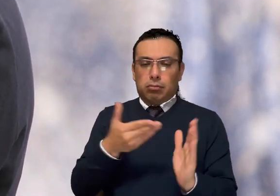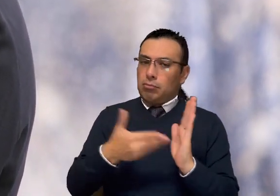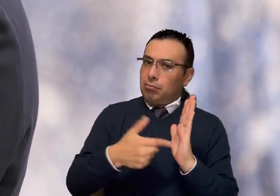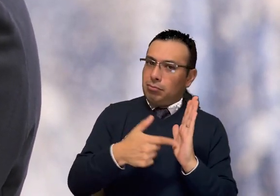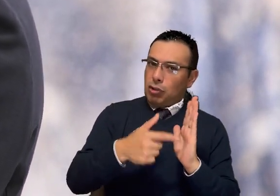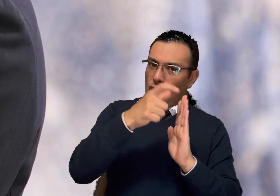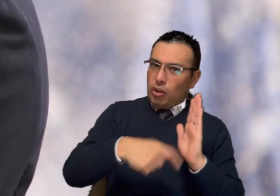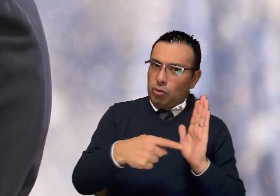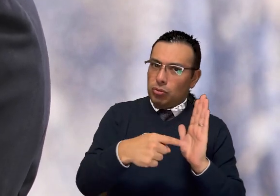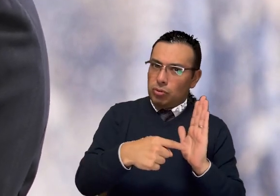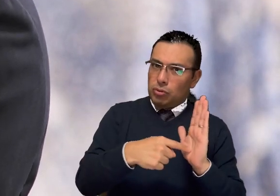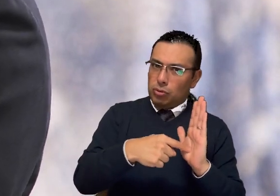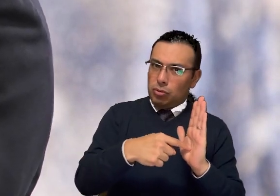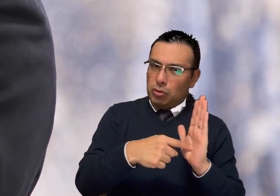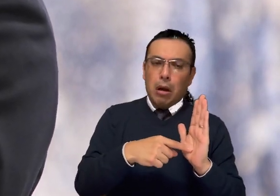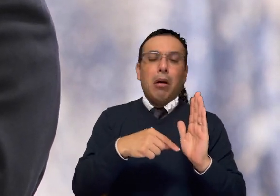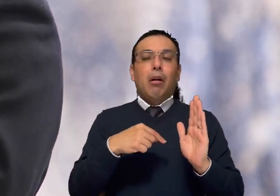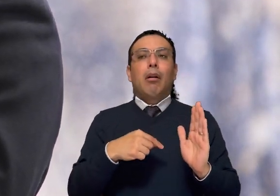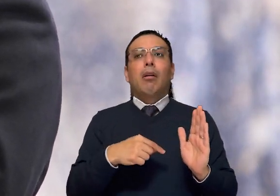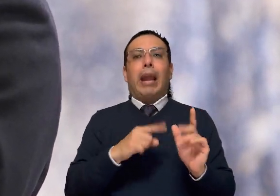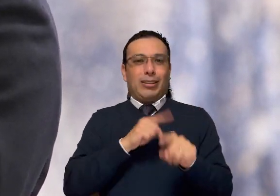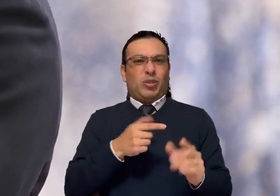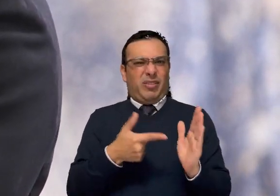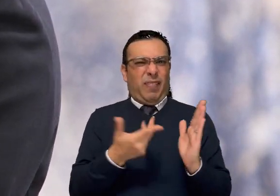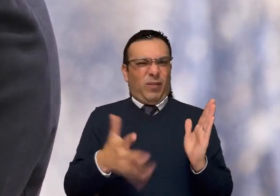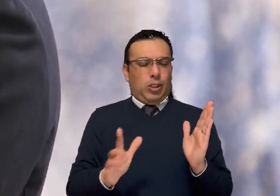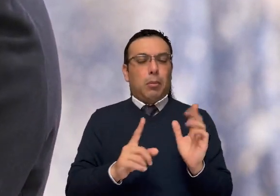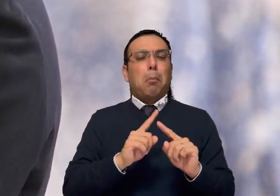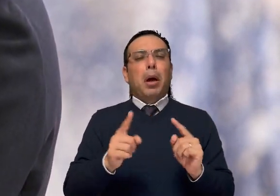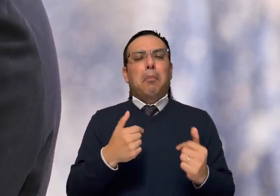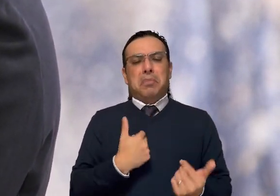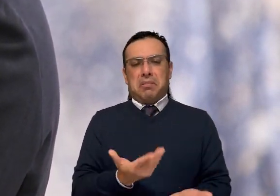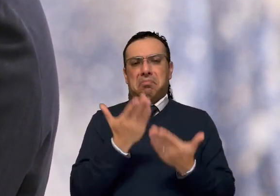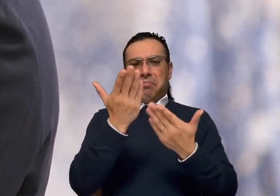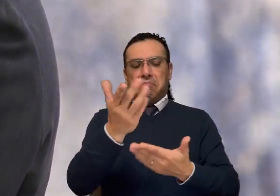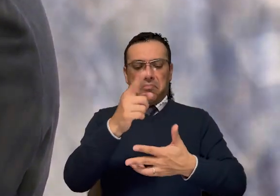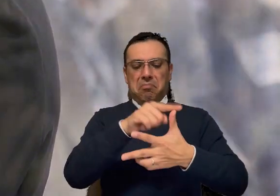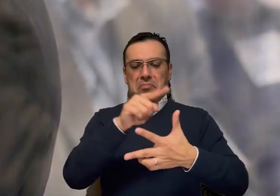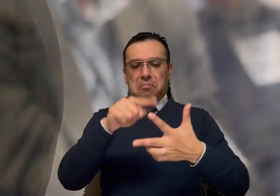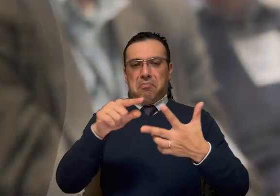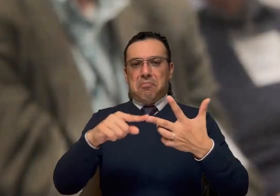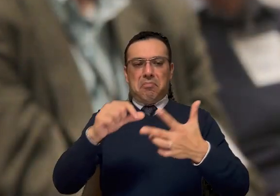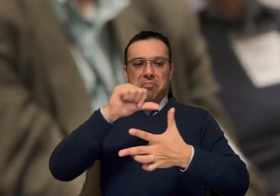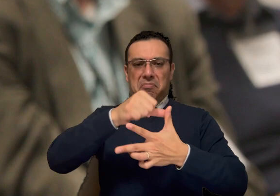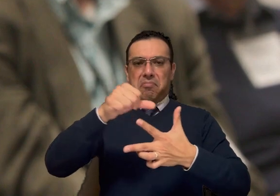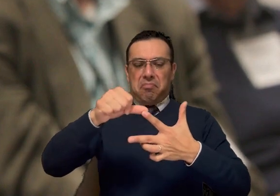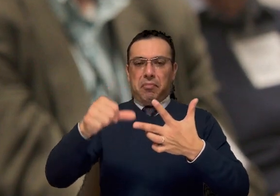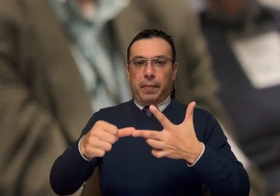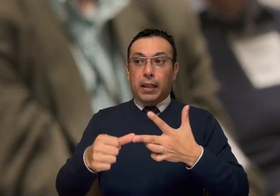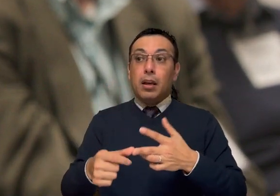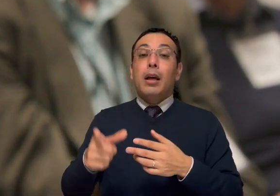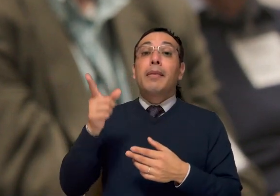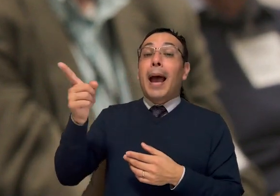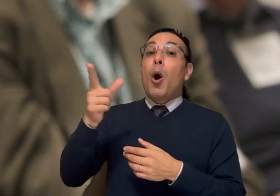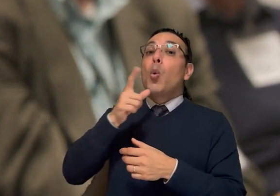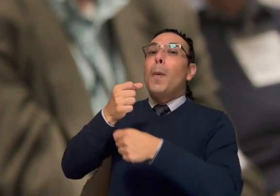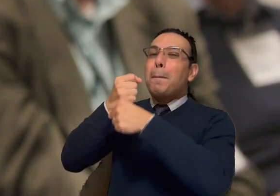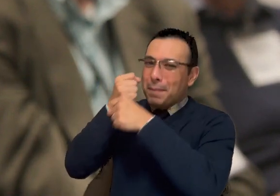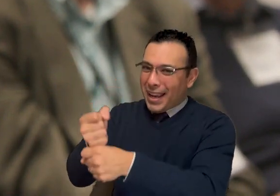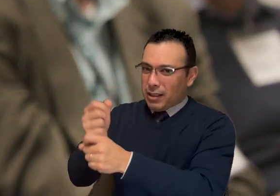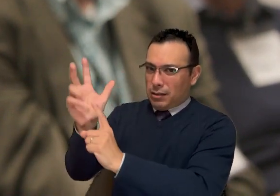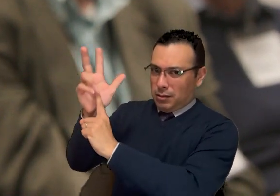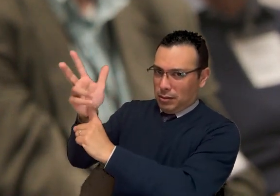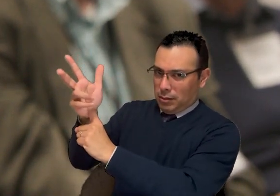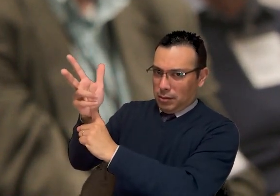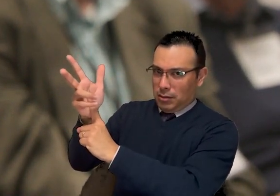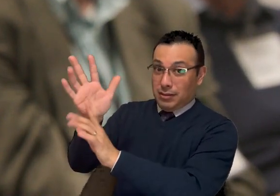but what I would offer is that there are three major factors at play. Again, these are the turbine manufacturers, so